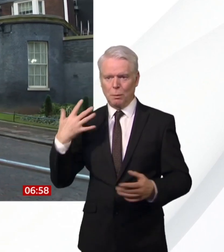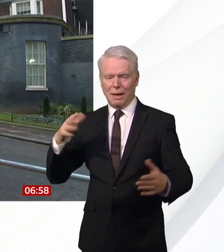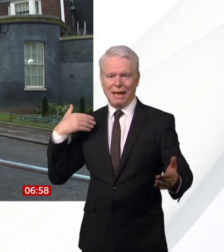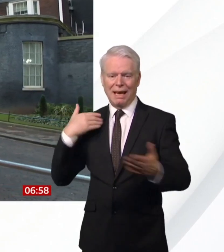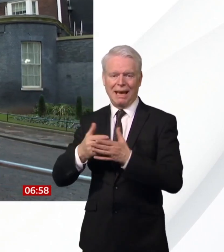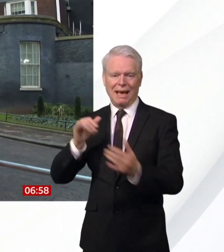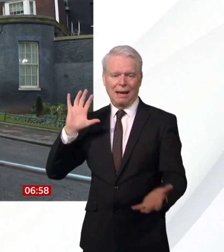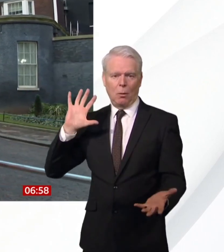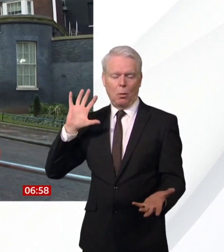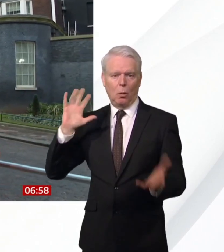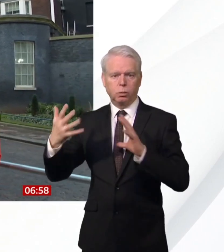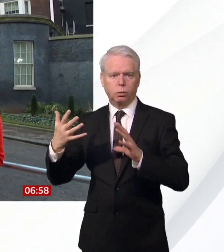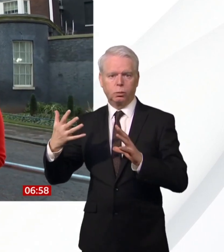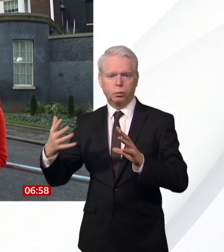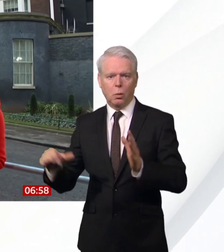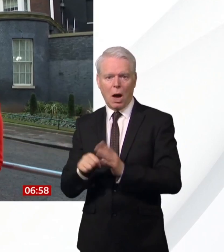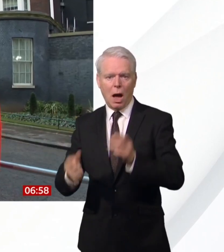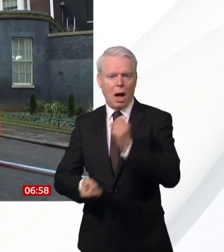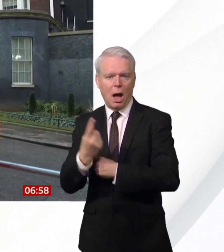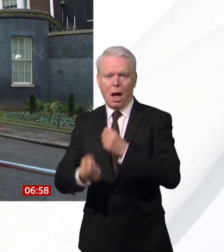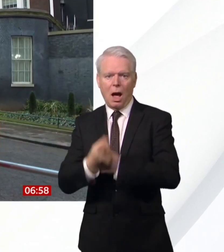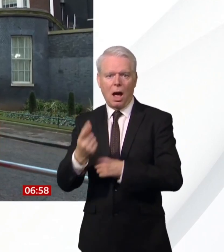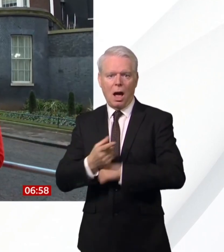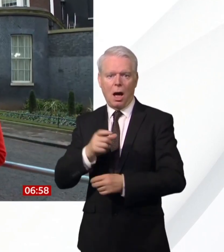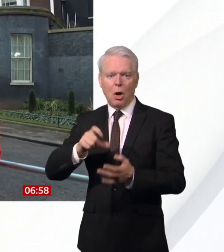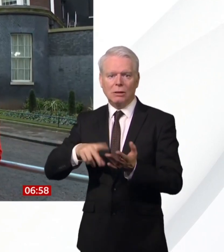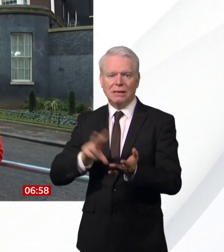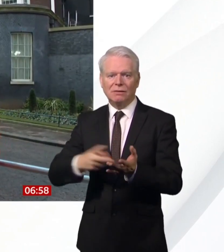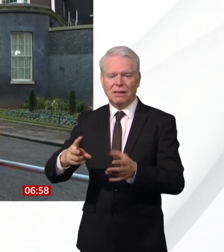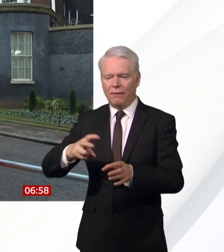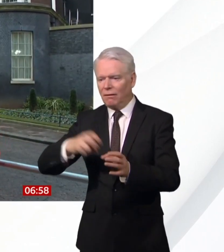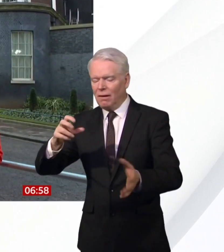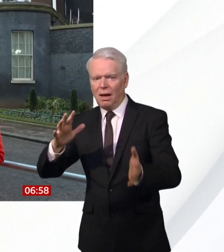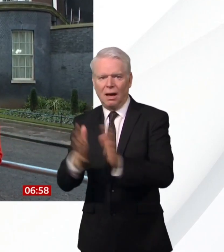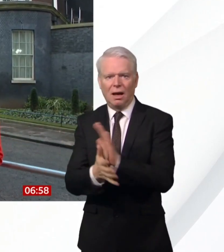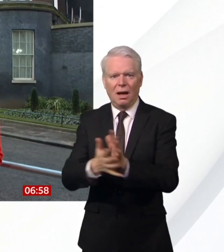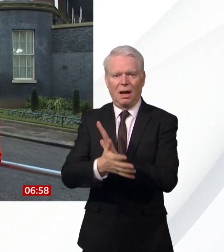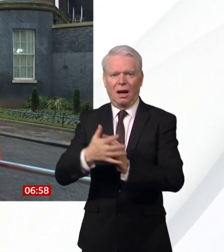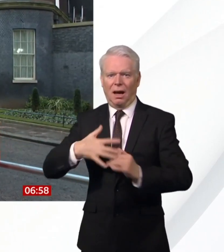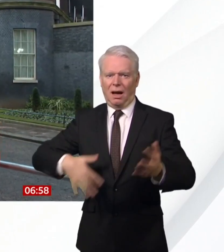turning to the next general election and who might end up in the building behind me after